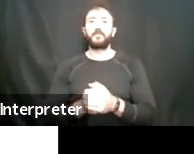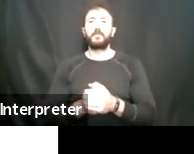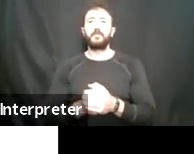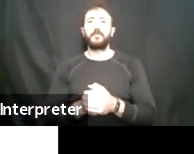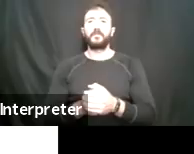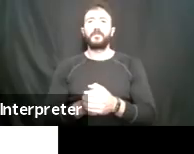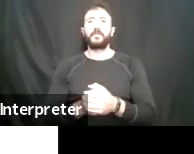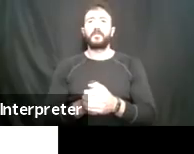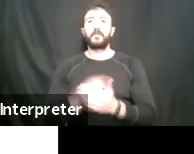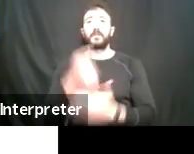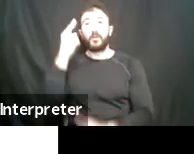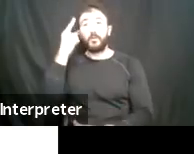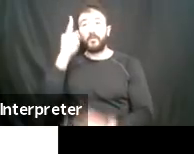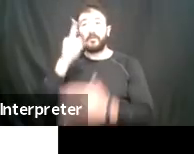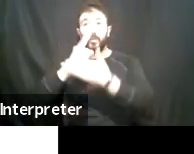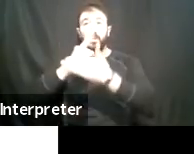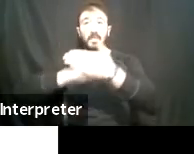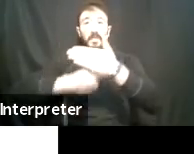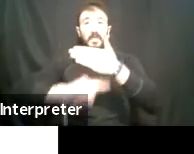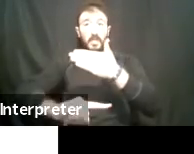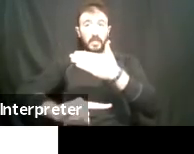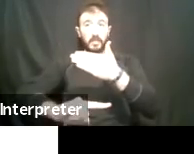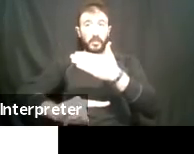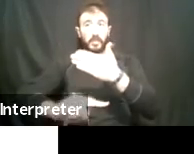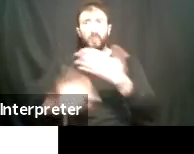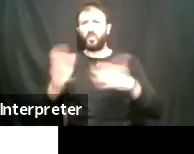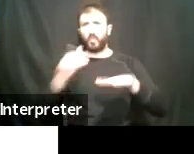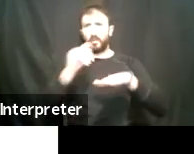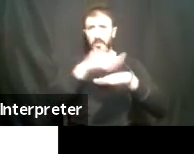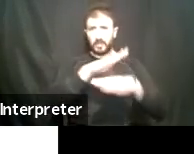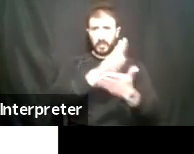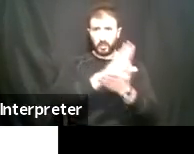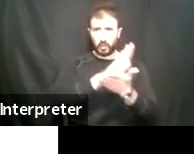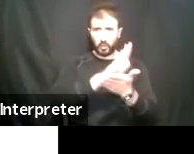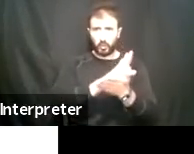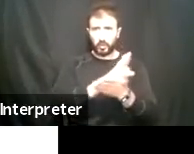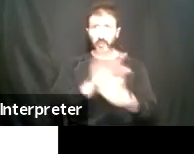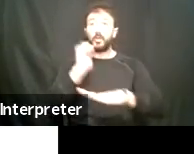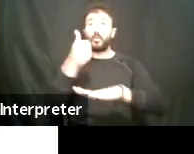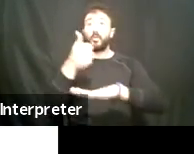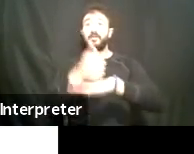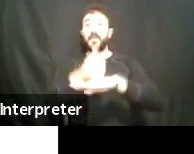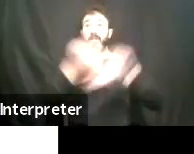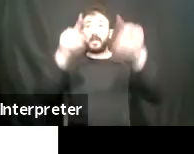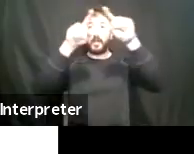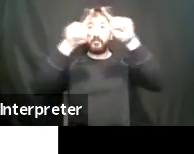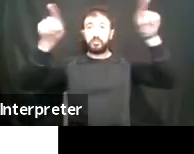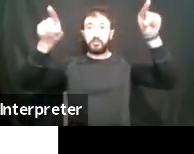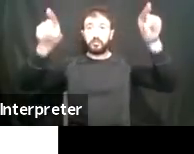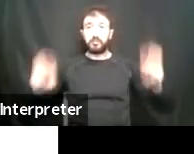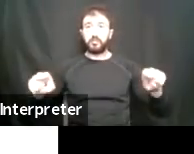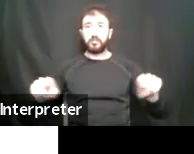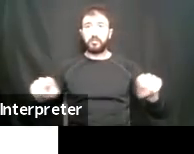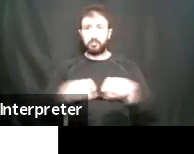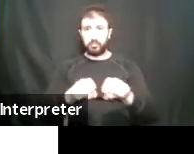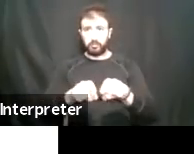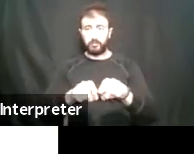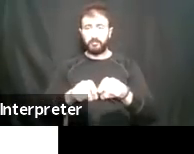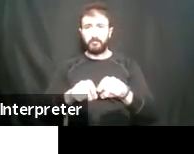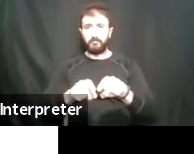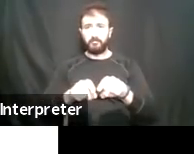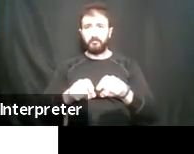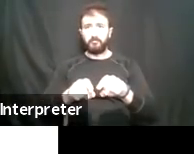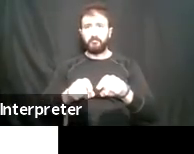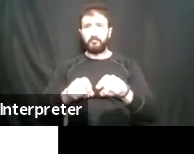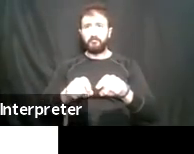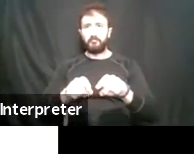tomorrow, we've created a big, large sign to go right outside the front door that has all the